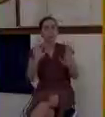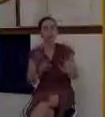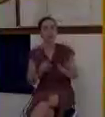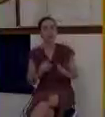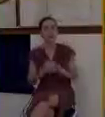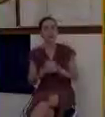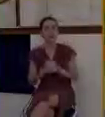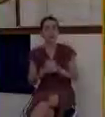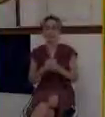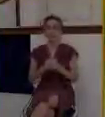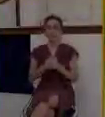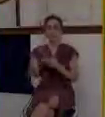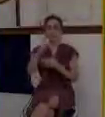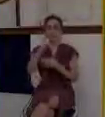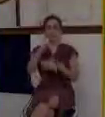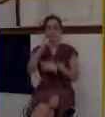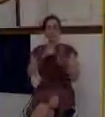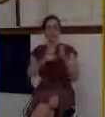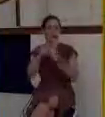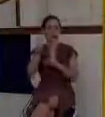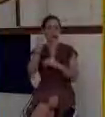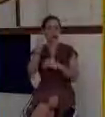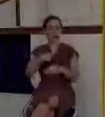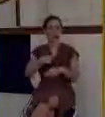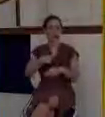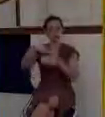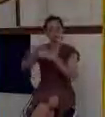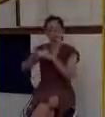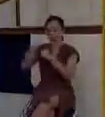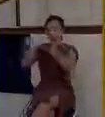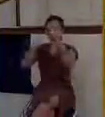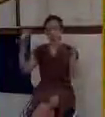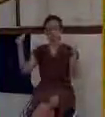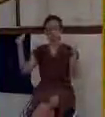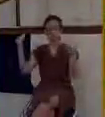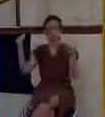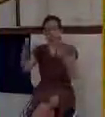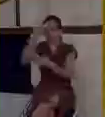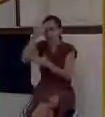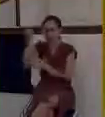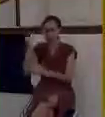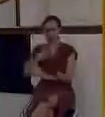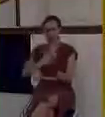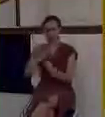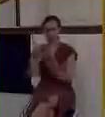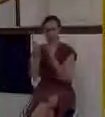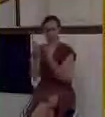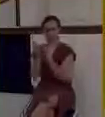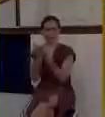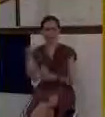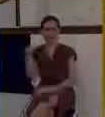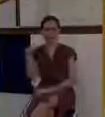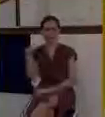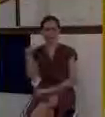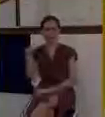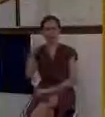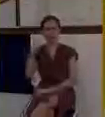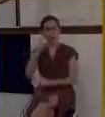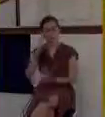know who they are or their identity, that wouldn't be a comfort. It would only be a comfort if we're